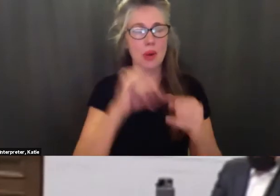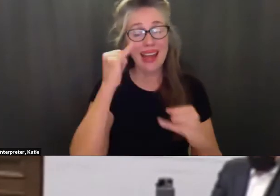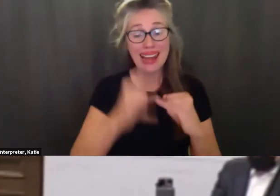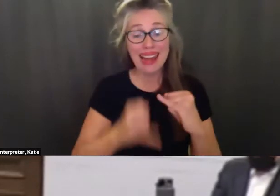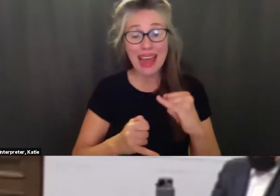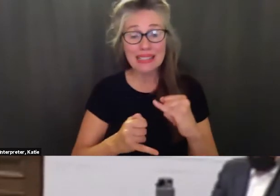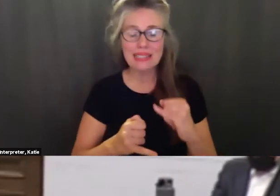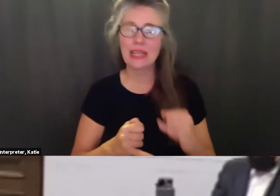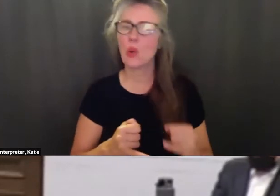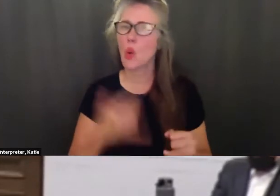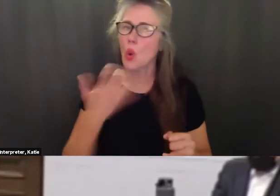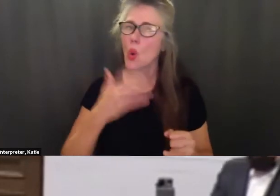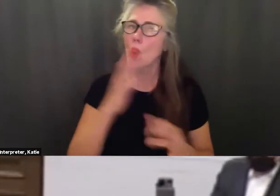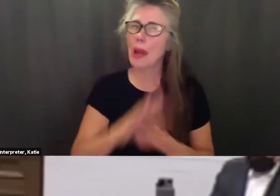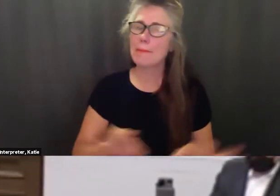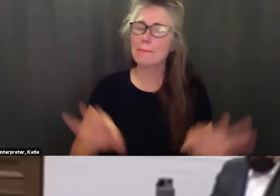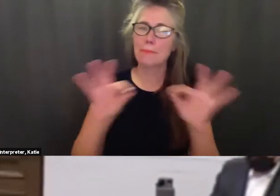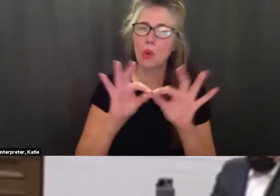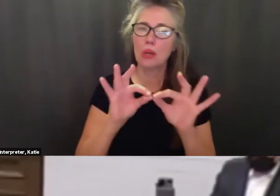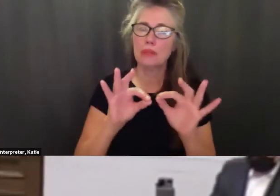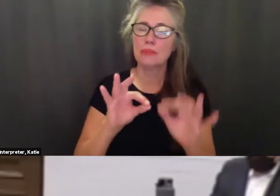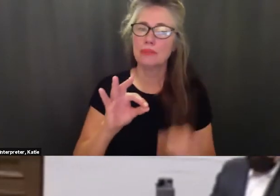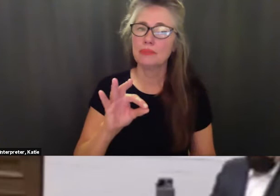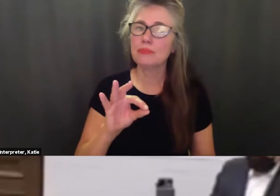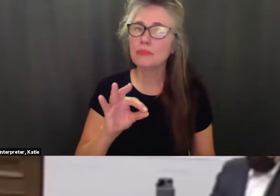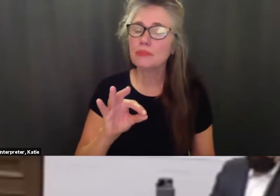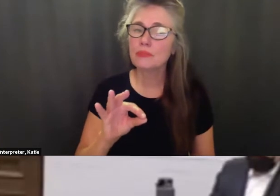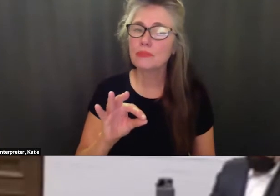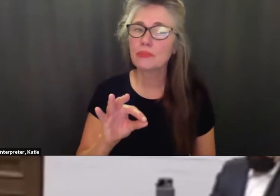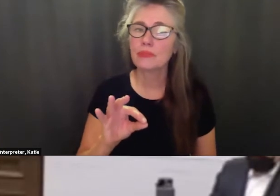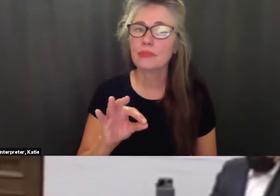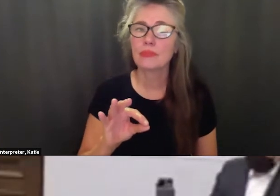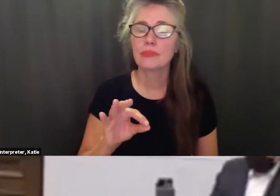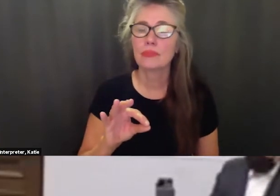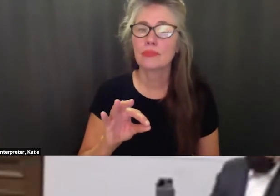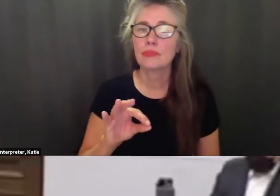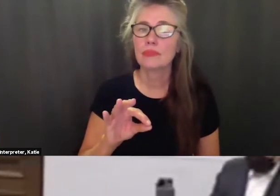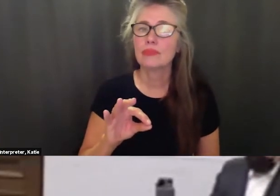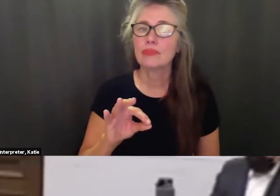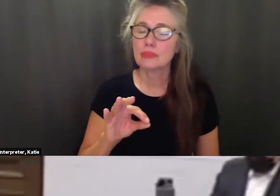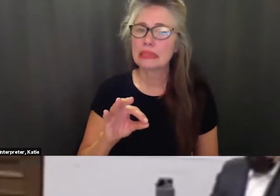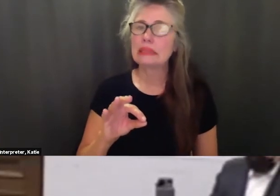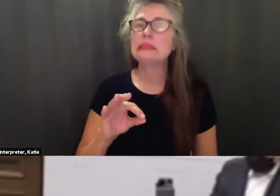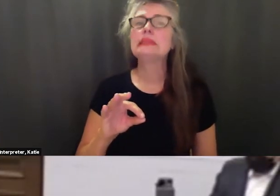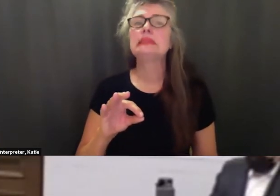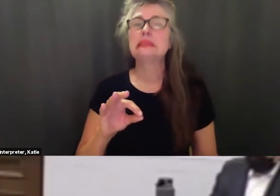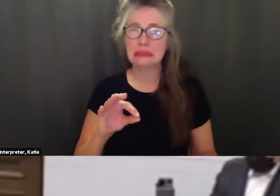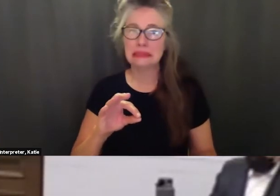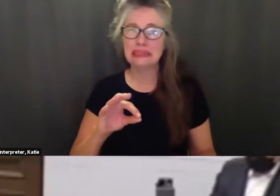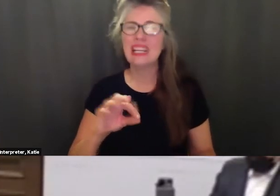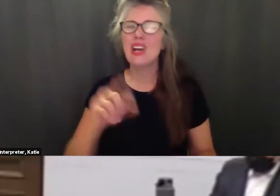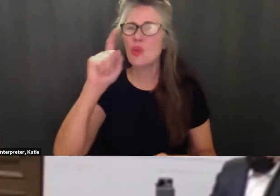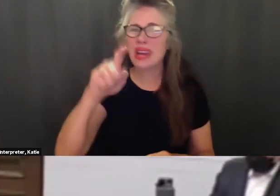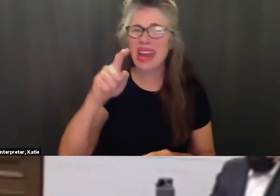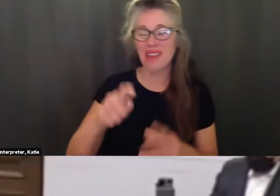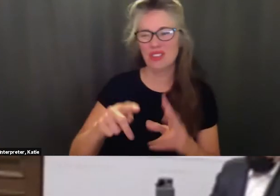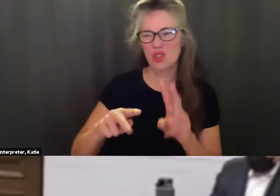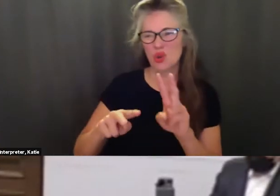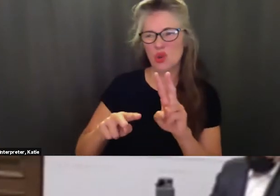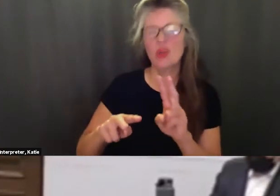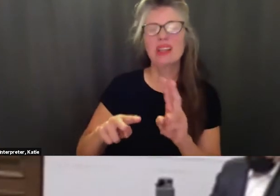is really important, is like we will have to make sure we're reviewing the suspension rates,